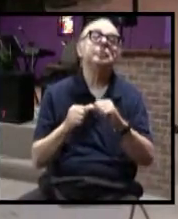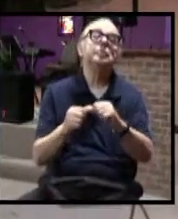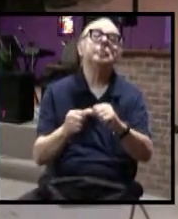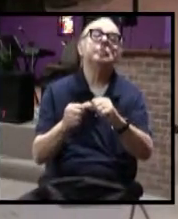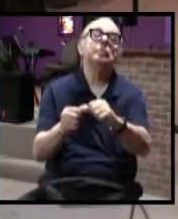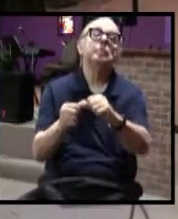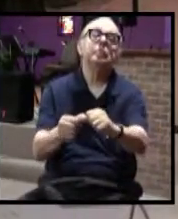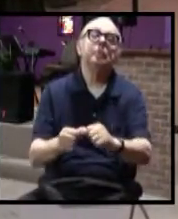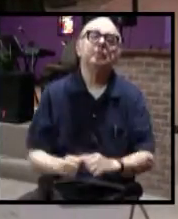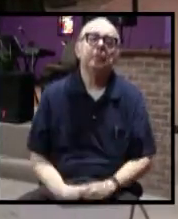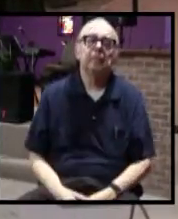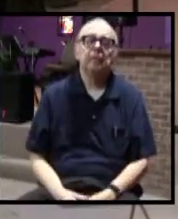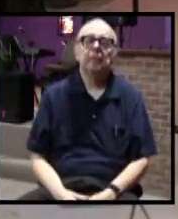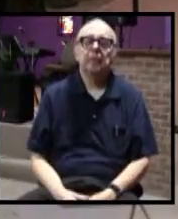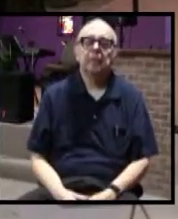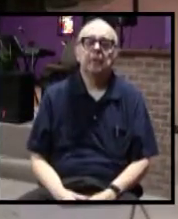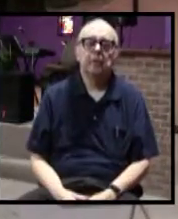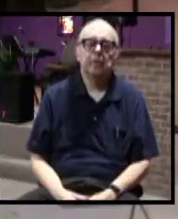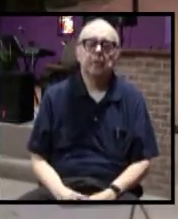Plug on.